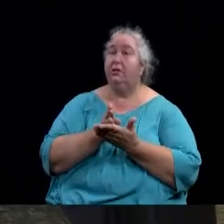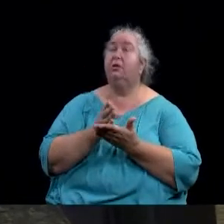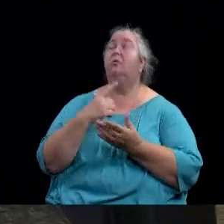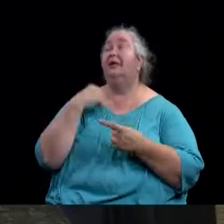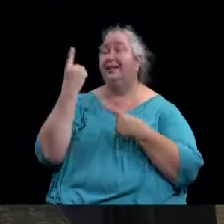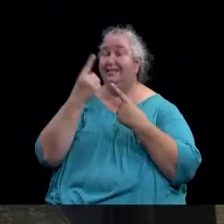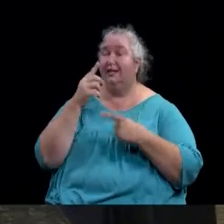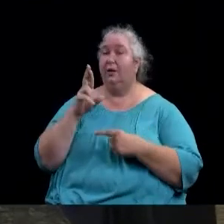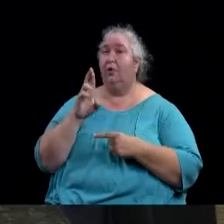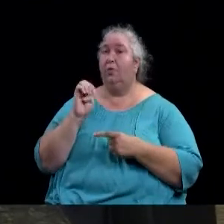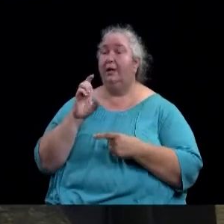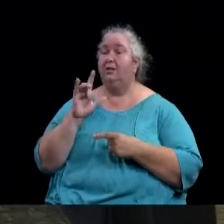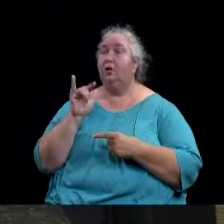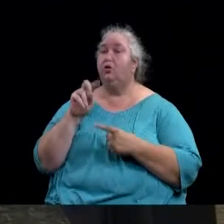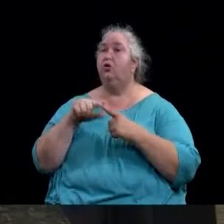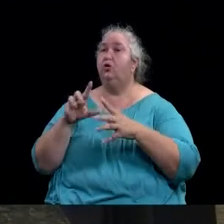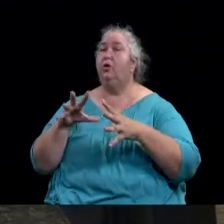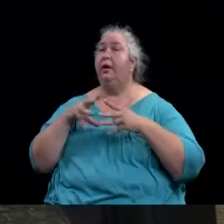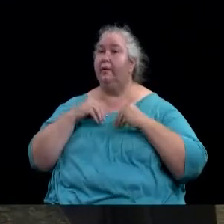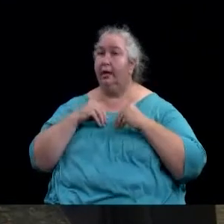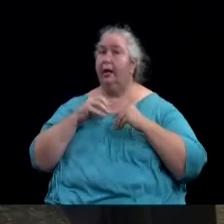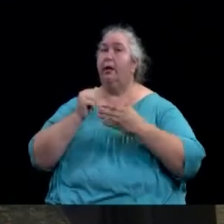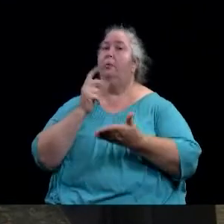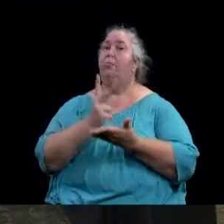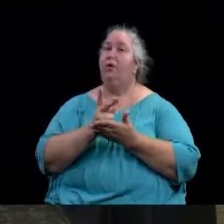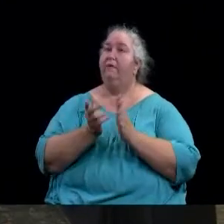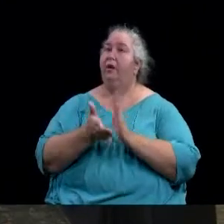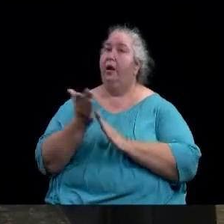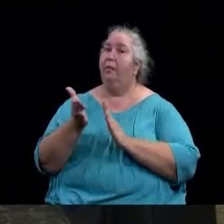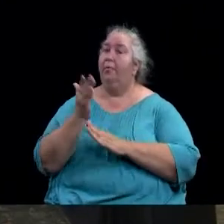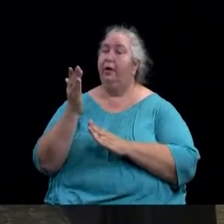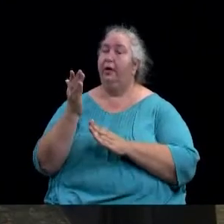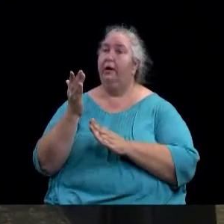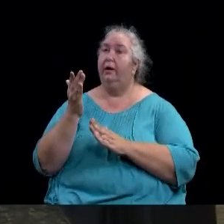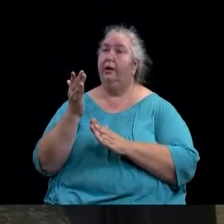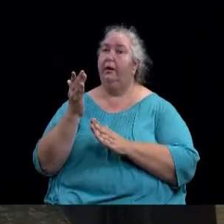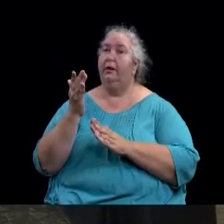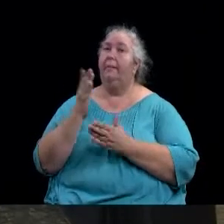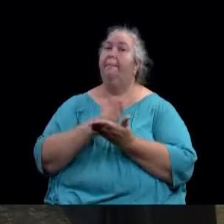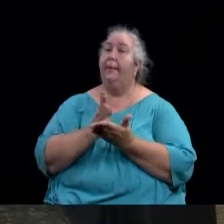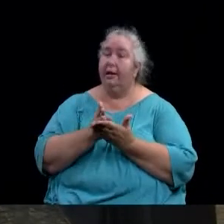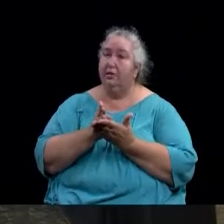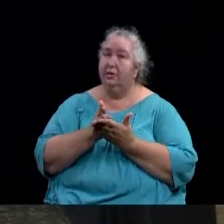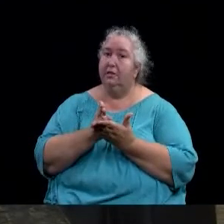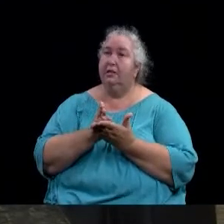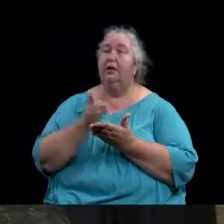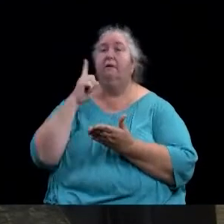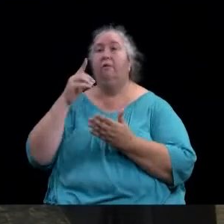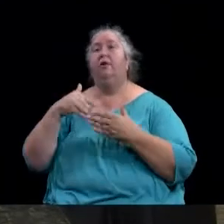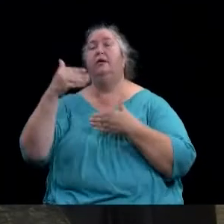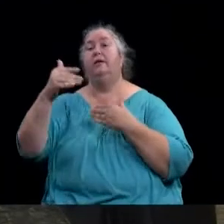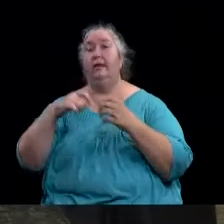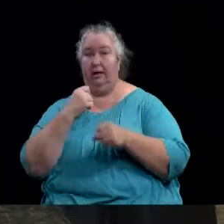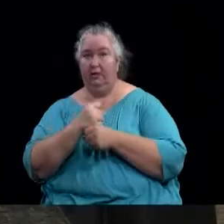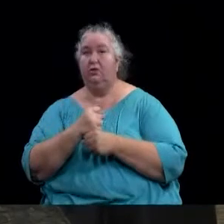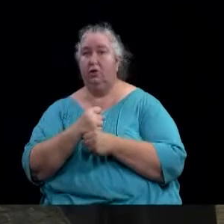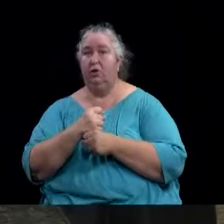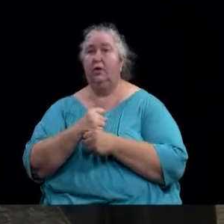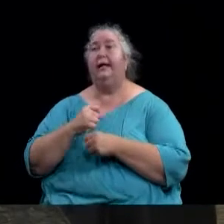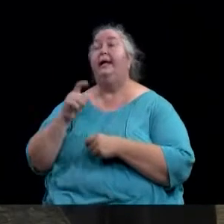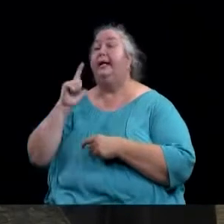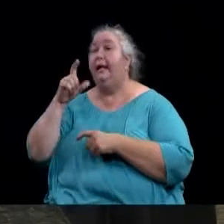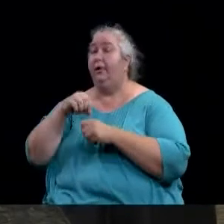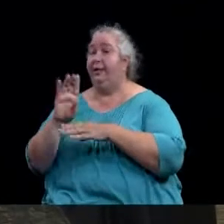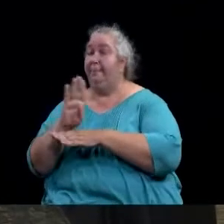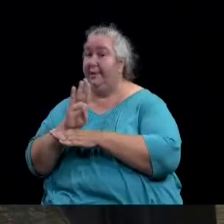operating budget and capital improvements program for the upcoming year. Later in the business session, you'll hear from Paul Diaz, but I did want to take